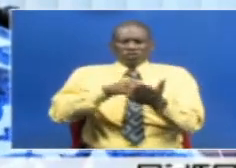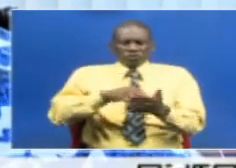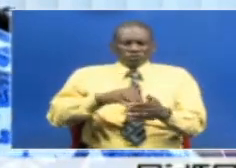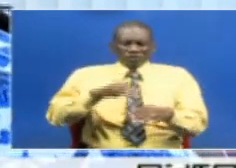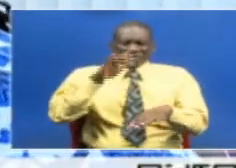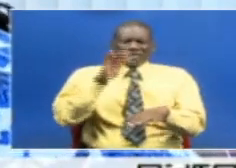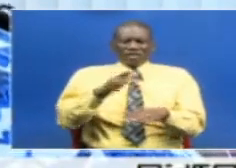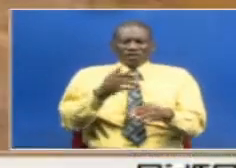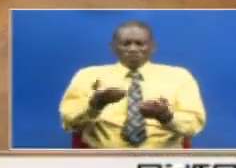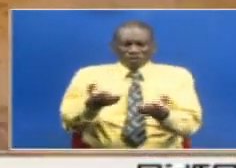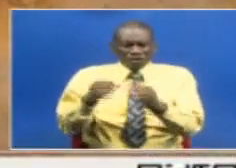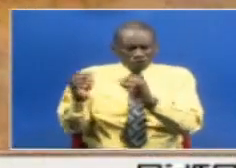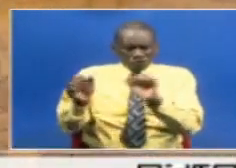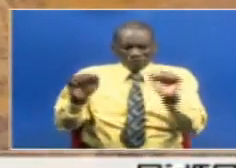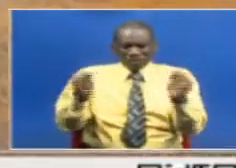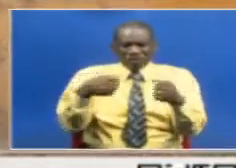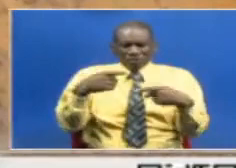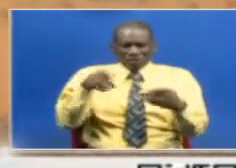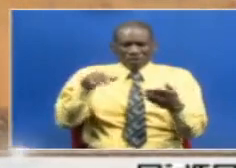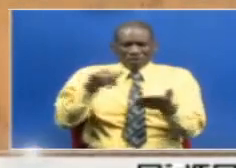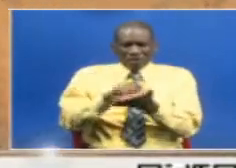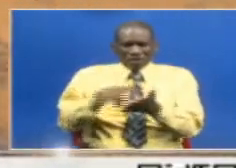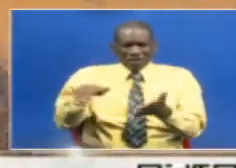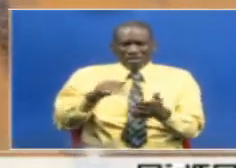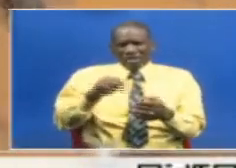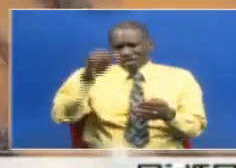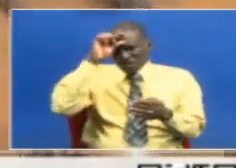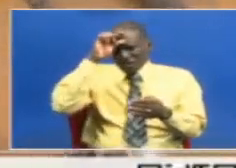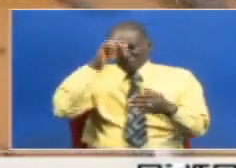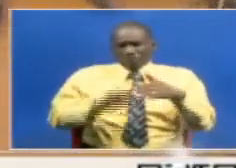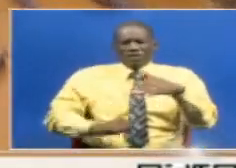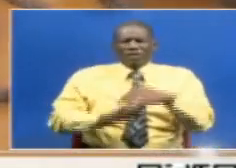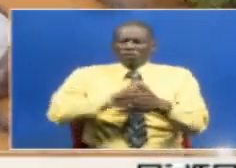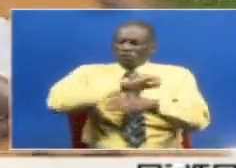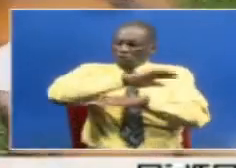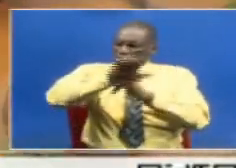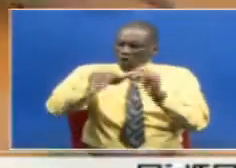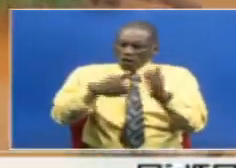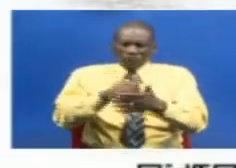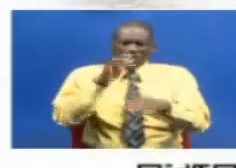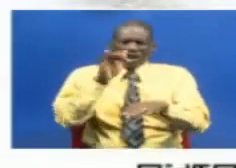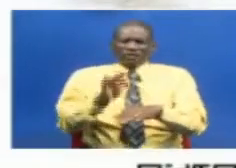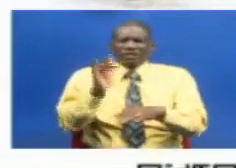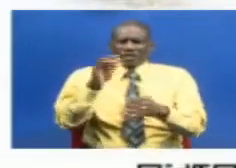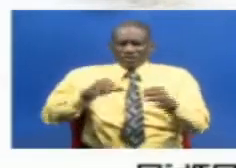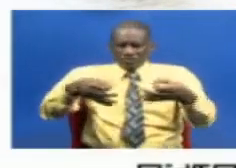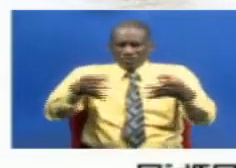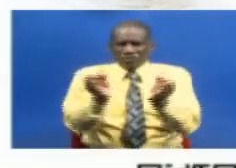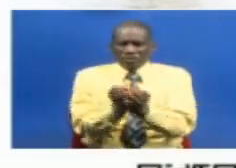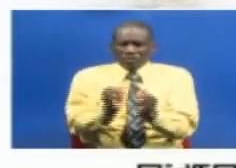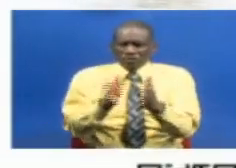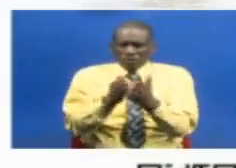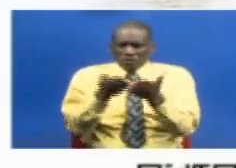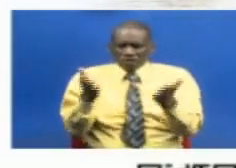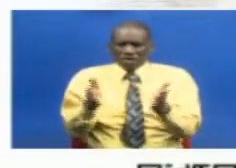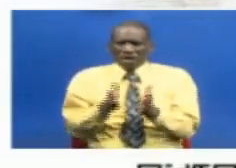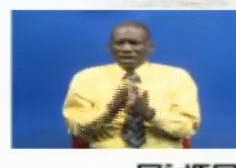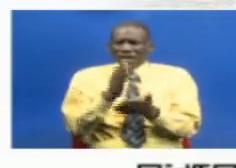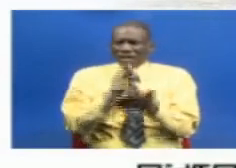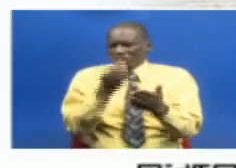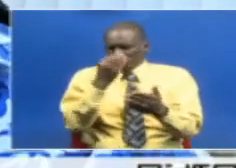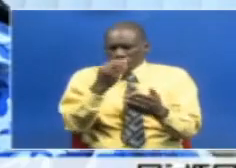evacuate people in that place. The CS says the government will support all the affected families with sanitation products and assorted foodstuff to cope